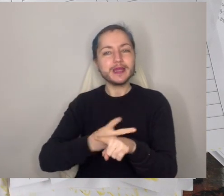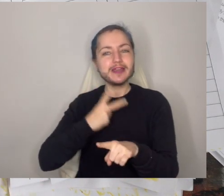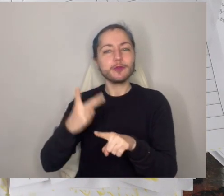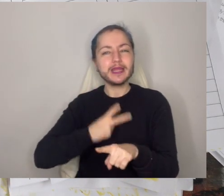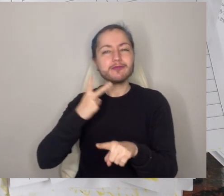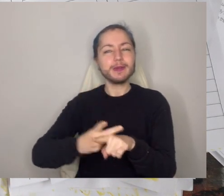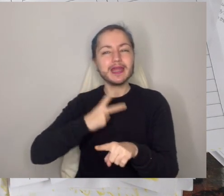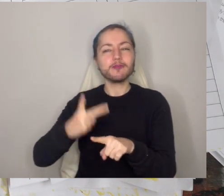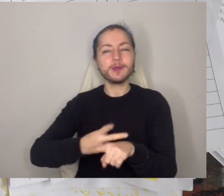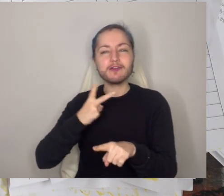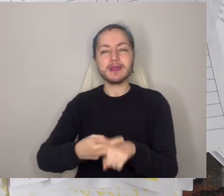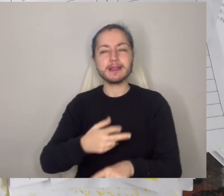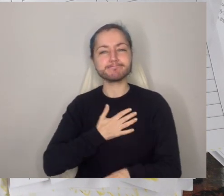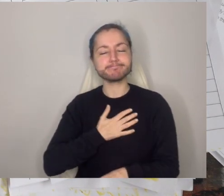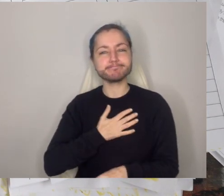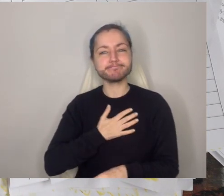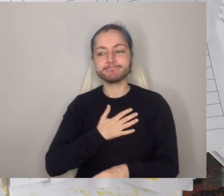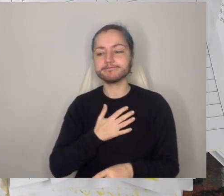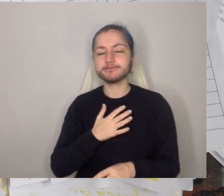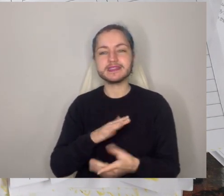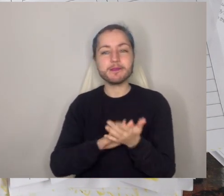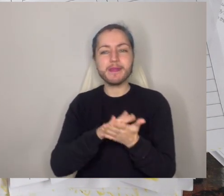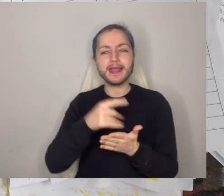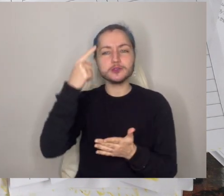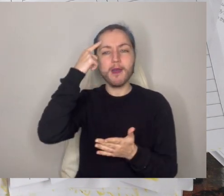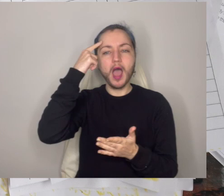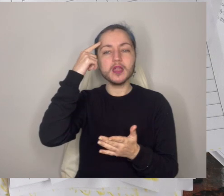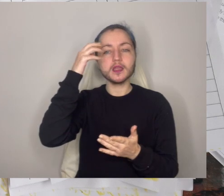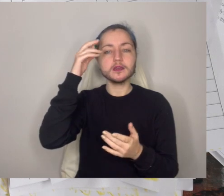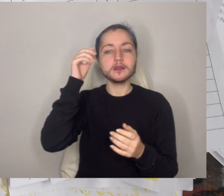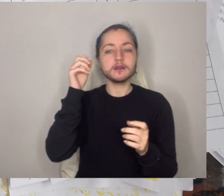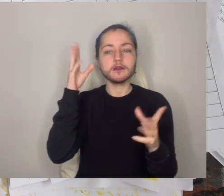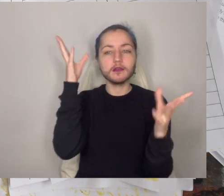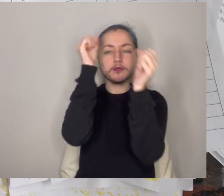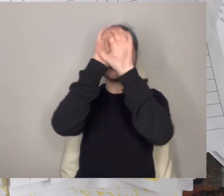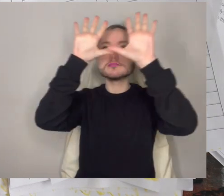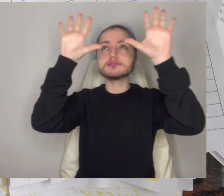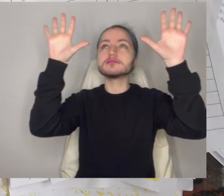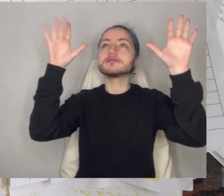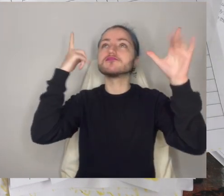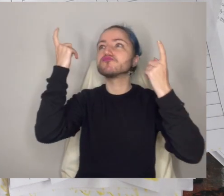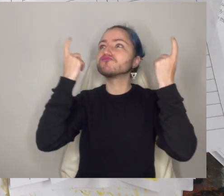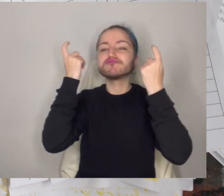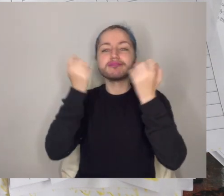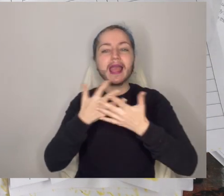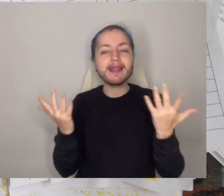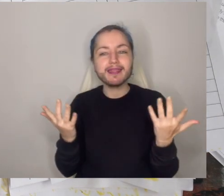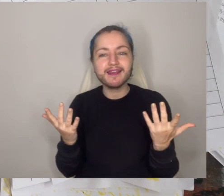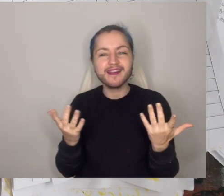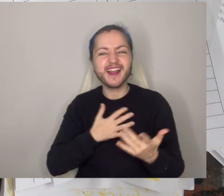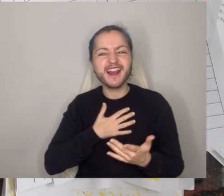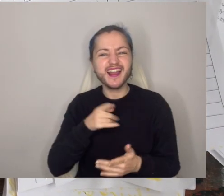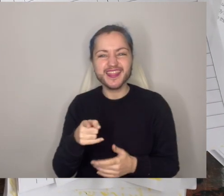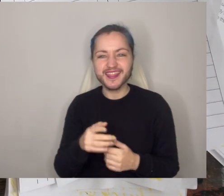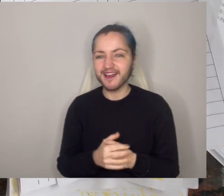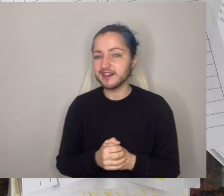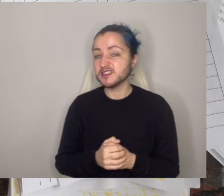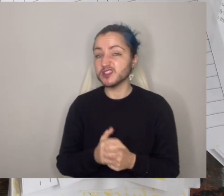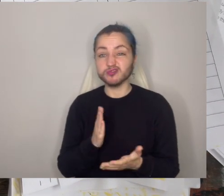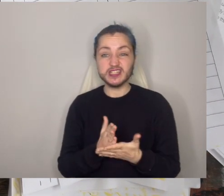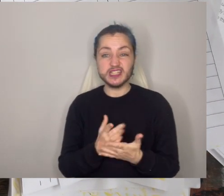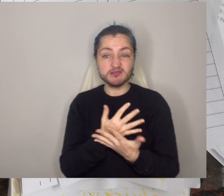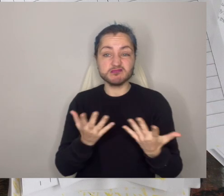1.5 centimetre dashes all the way along this side and all the way along this side. And then we're going to draw them together to make this ladder.